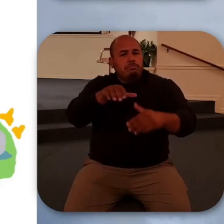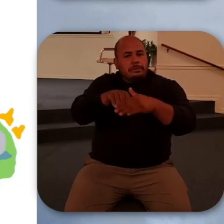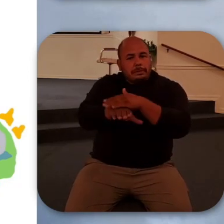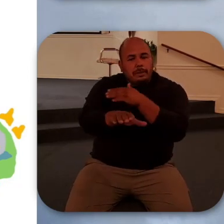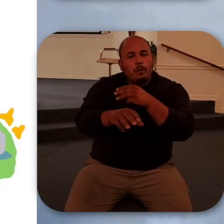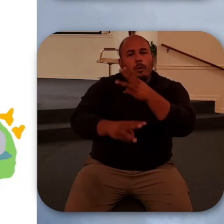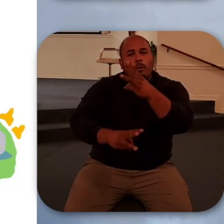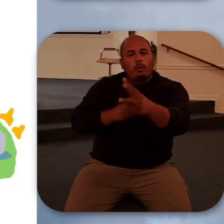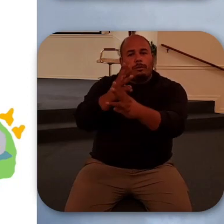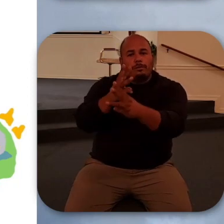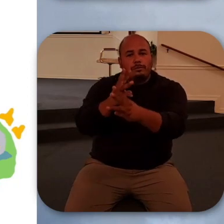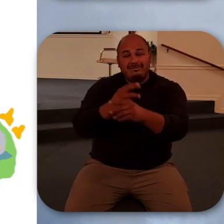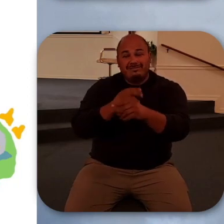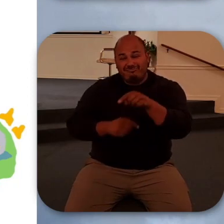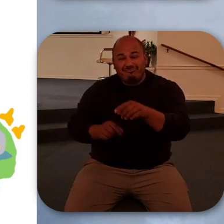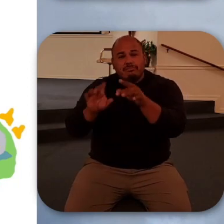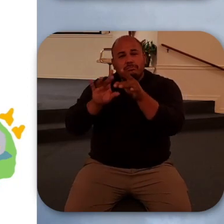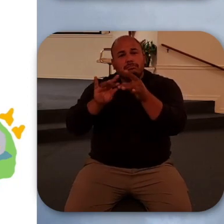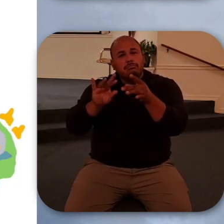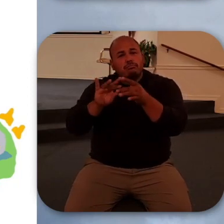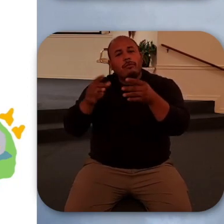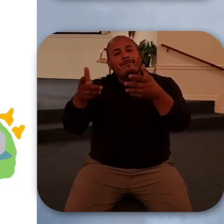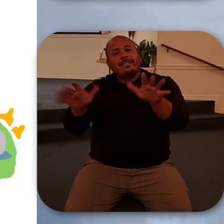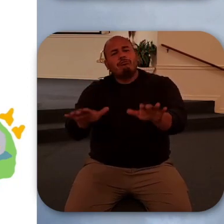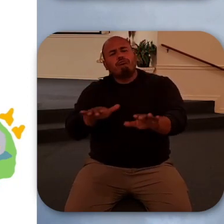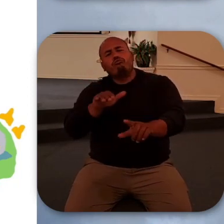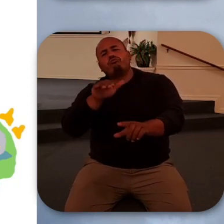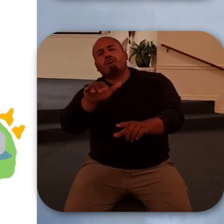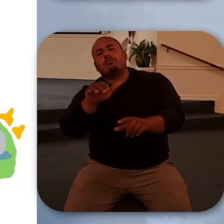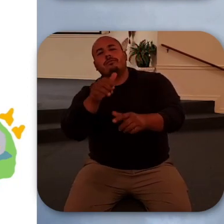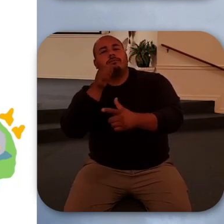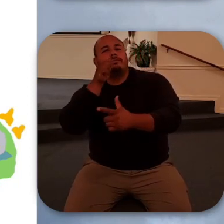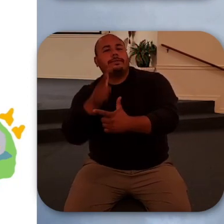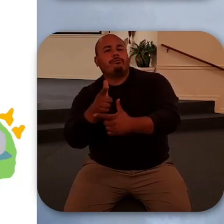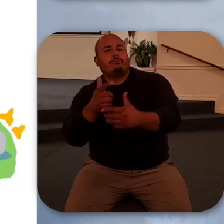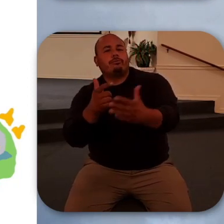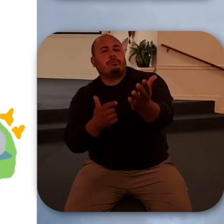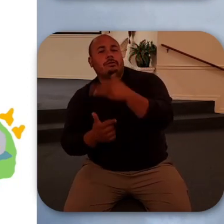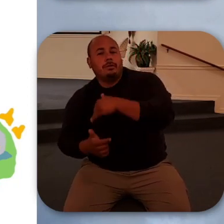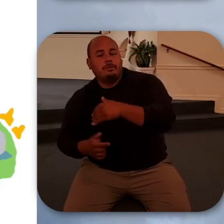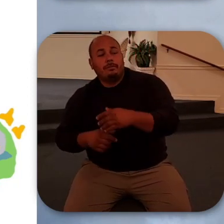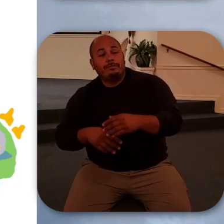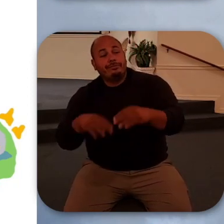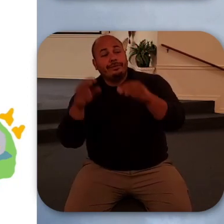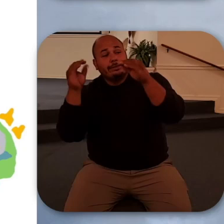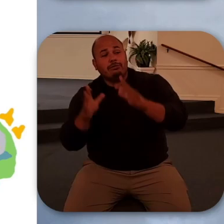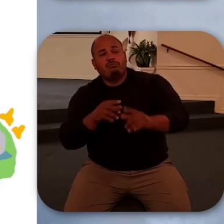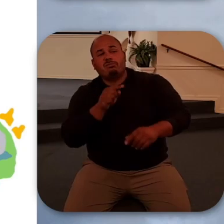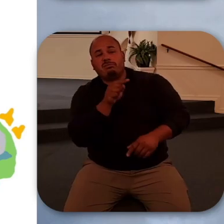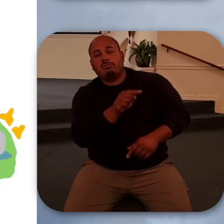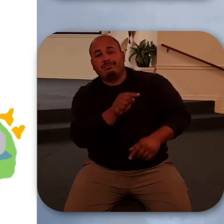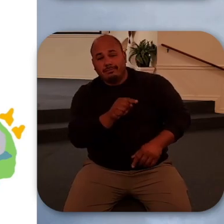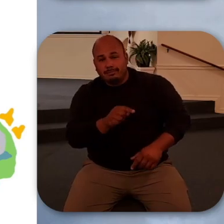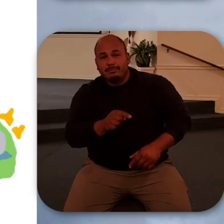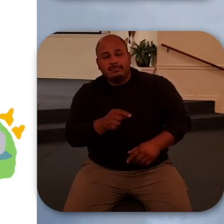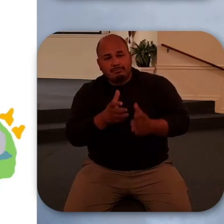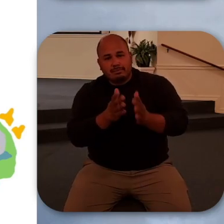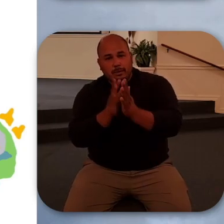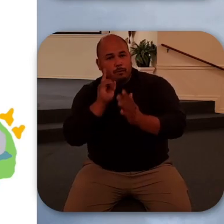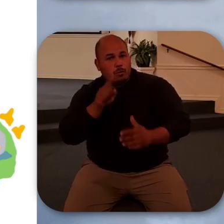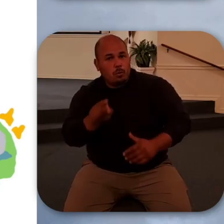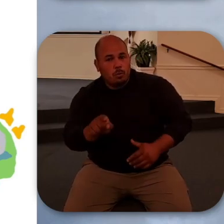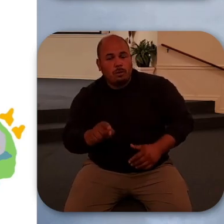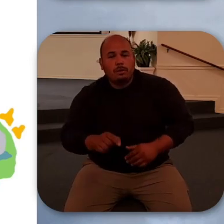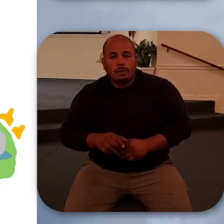After she had said this, she went back and called her sister Mary aside. The teacher is here, she said, and is asking for you.